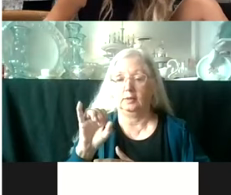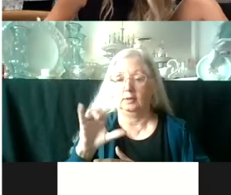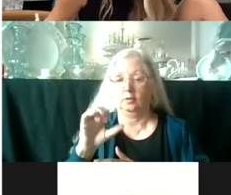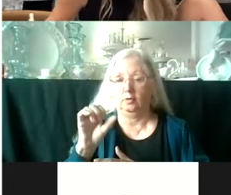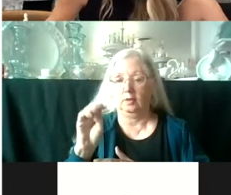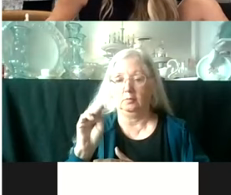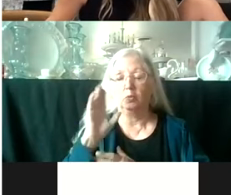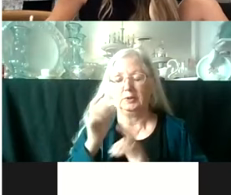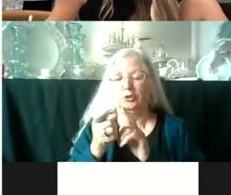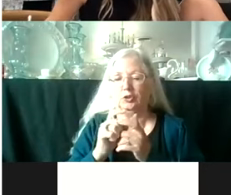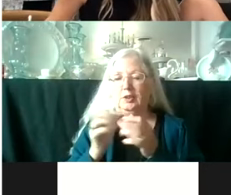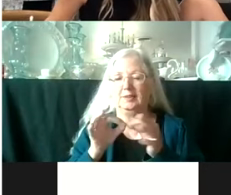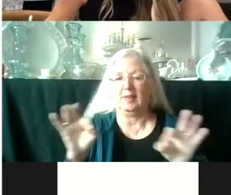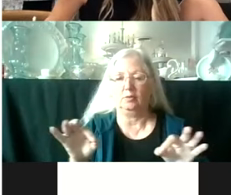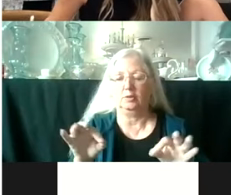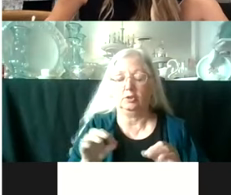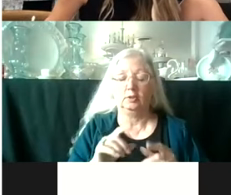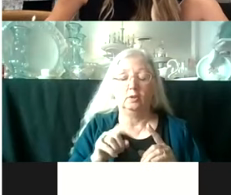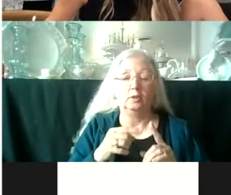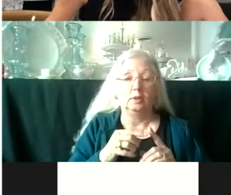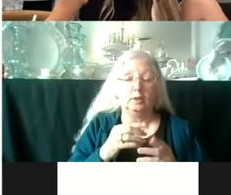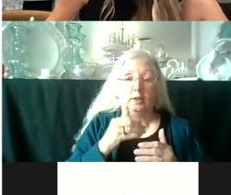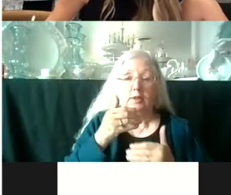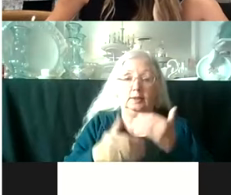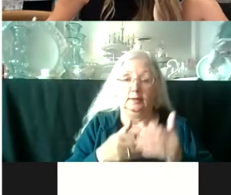We need to then, once in step 2,